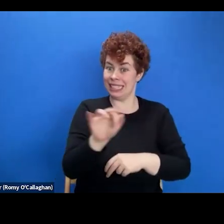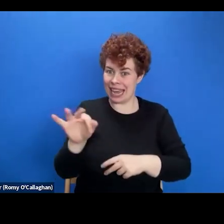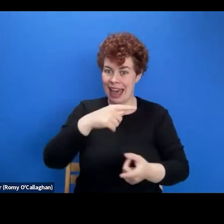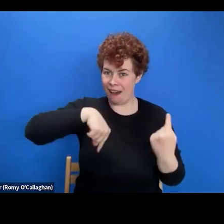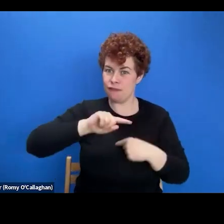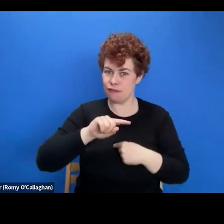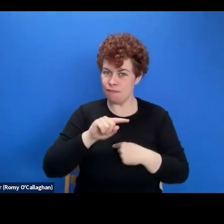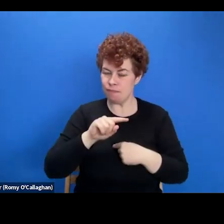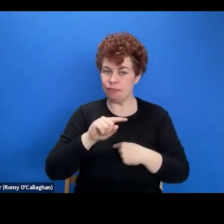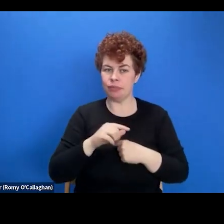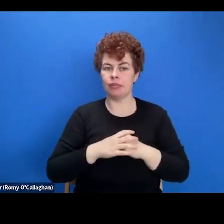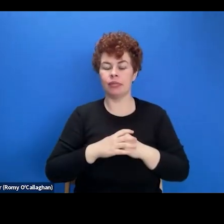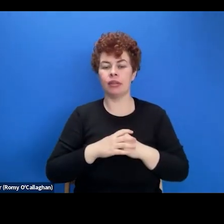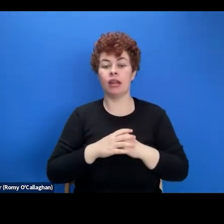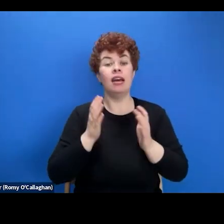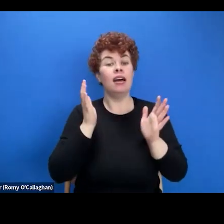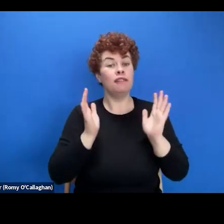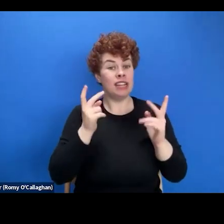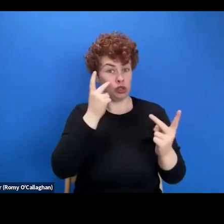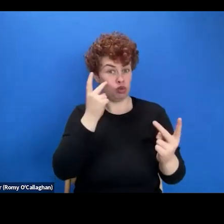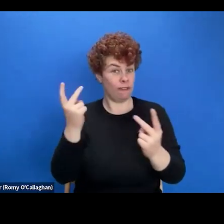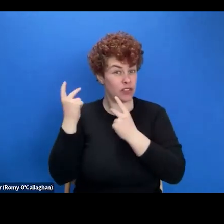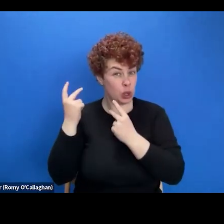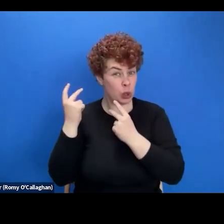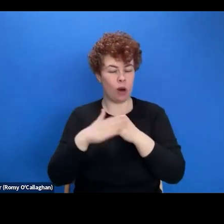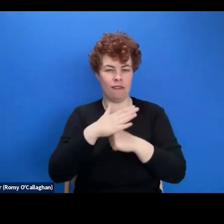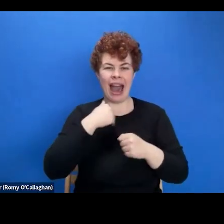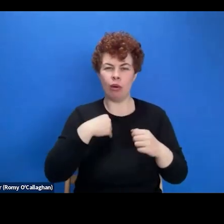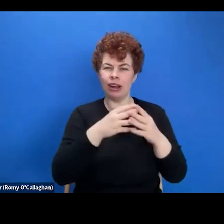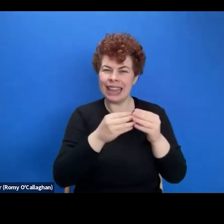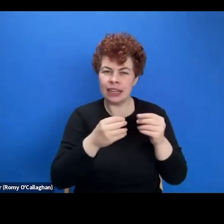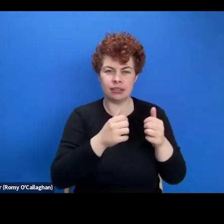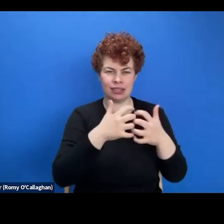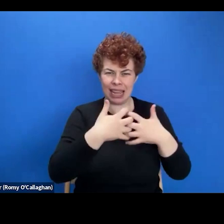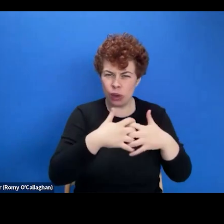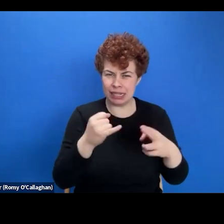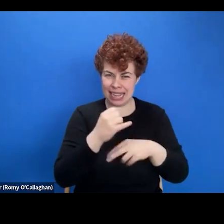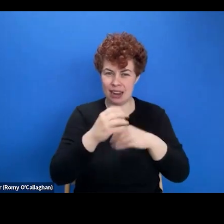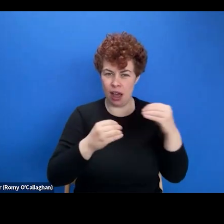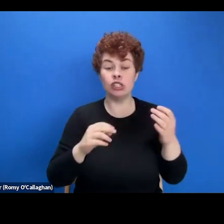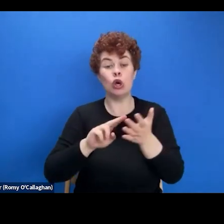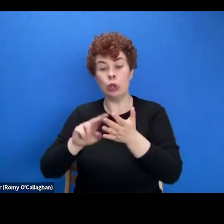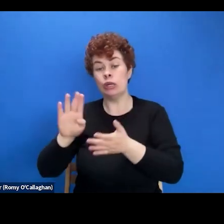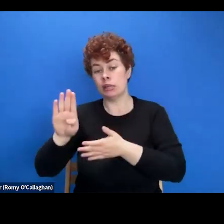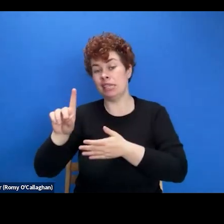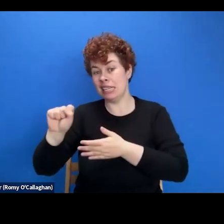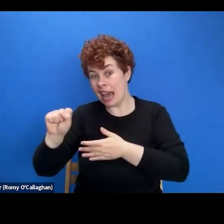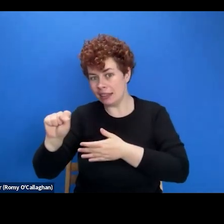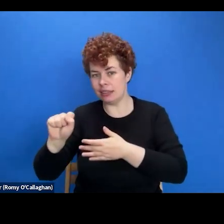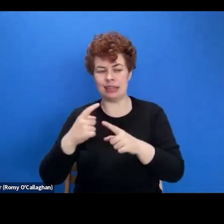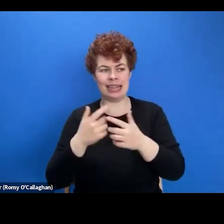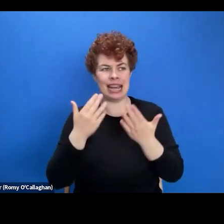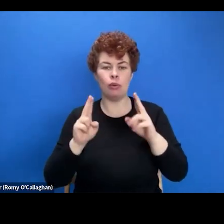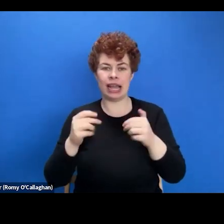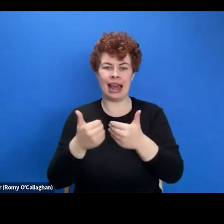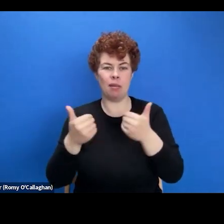did a review of resources using kind of the BDS movement apartheid free zone kind of guide